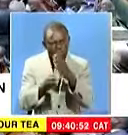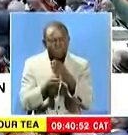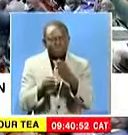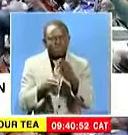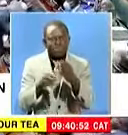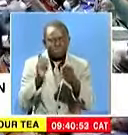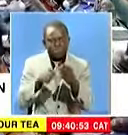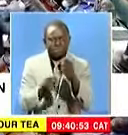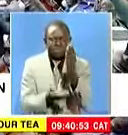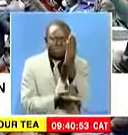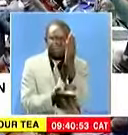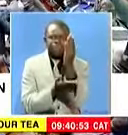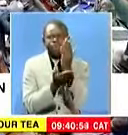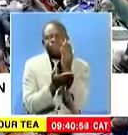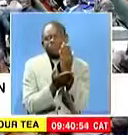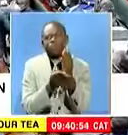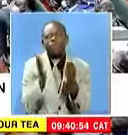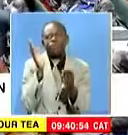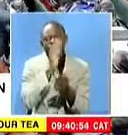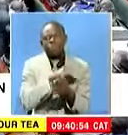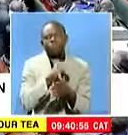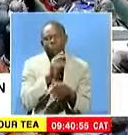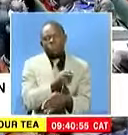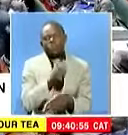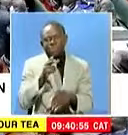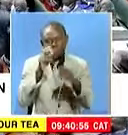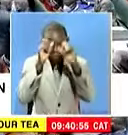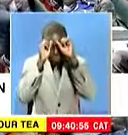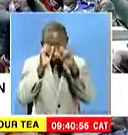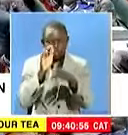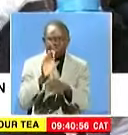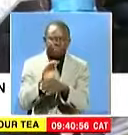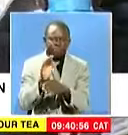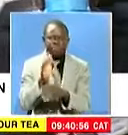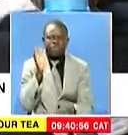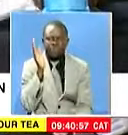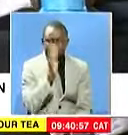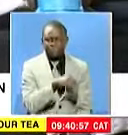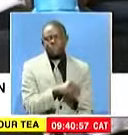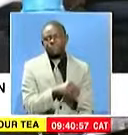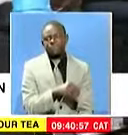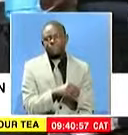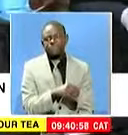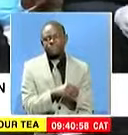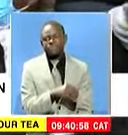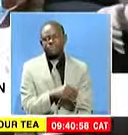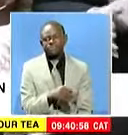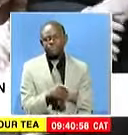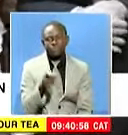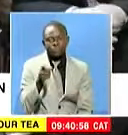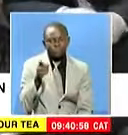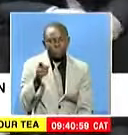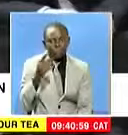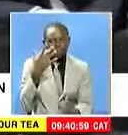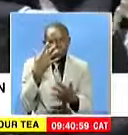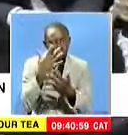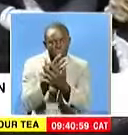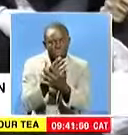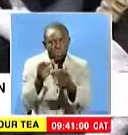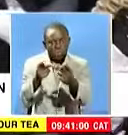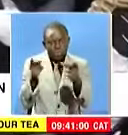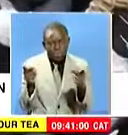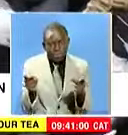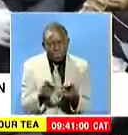to the head of the correctional services and said it is a place that people should come out better